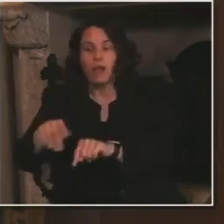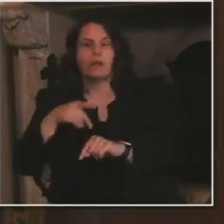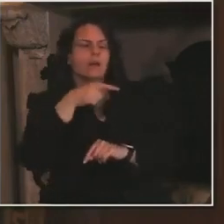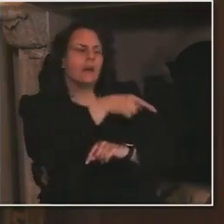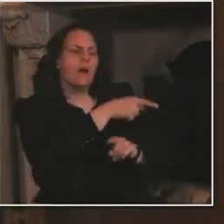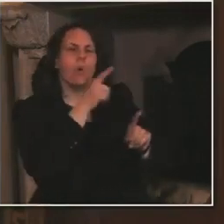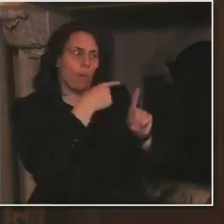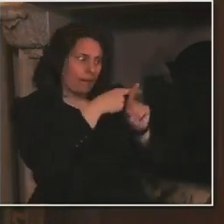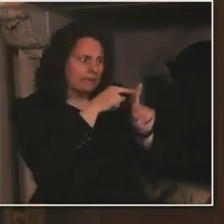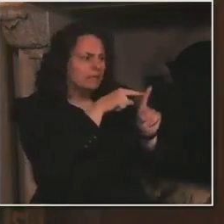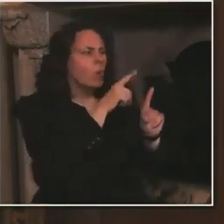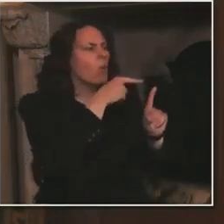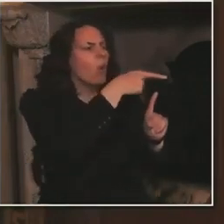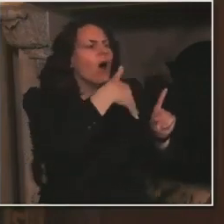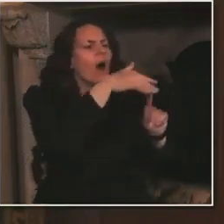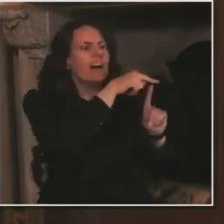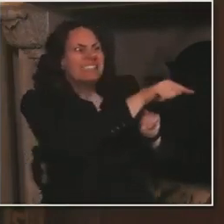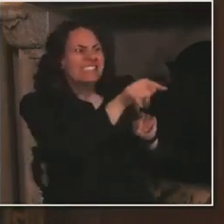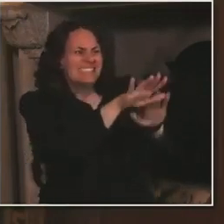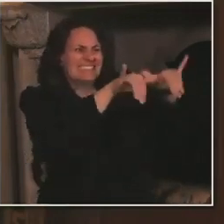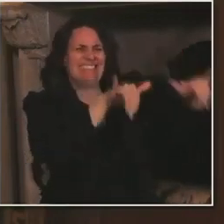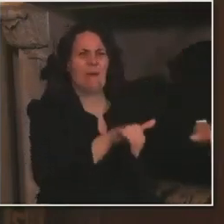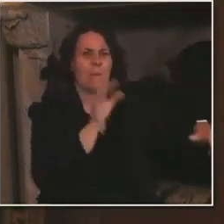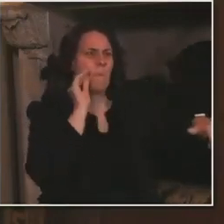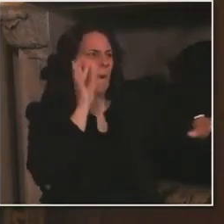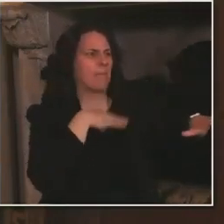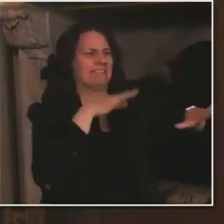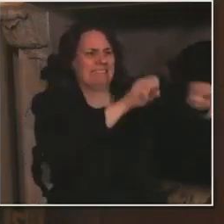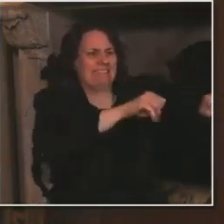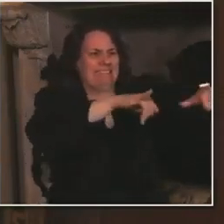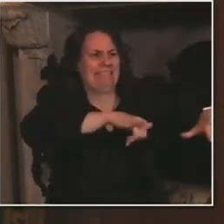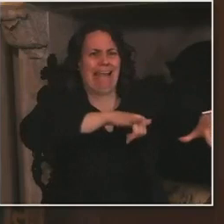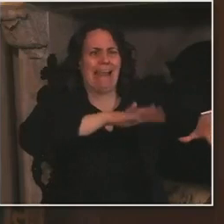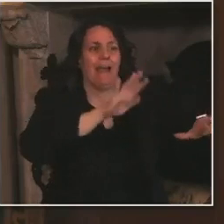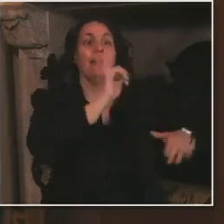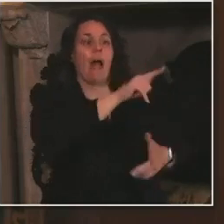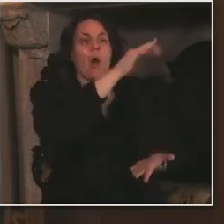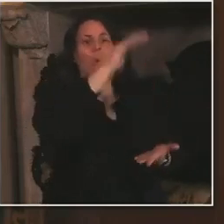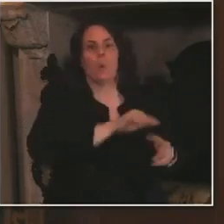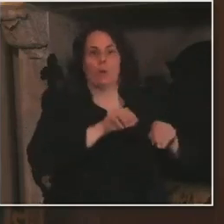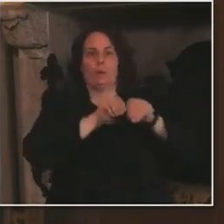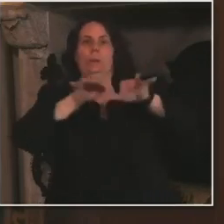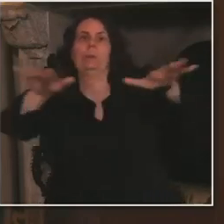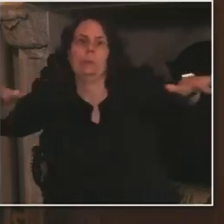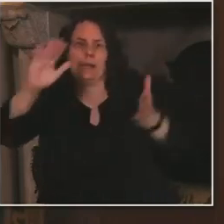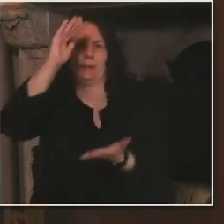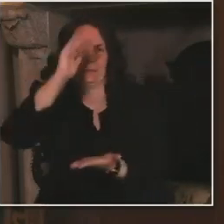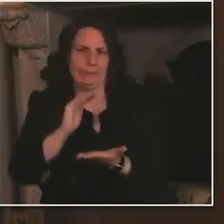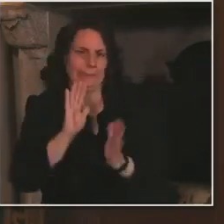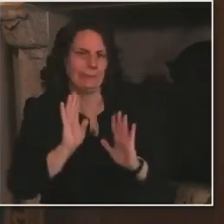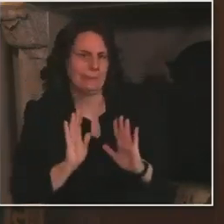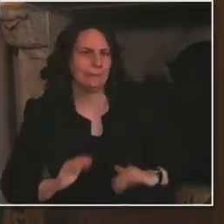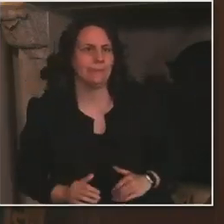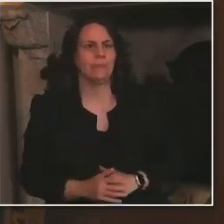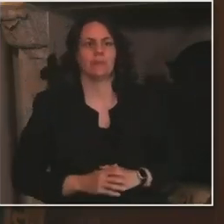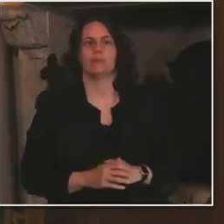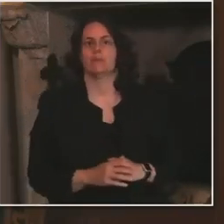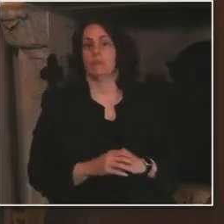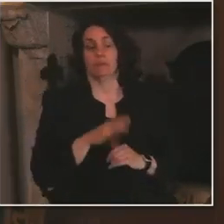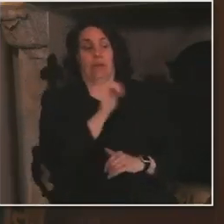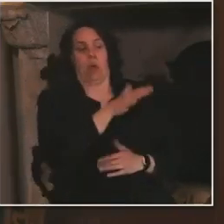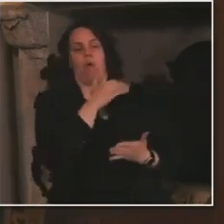we start it at a point where we've diminished the number of people in the community to a manageable level, we can be really successful in the